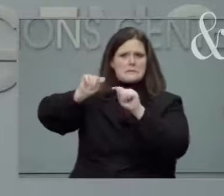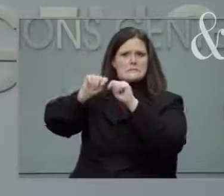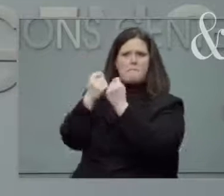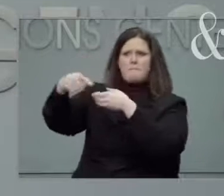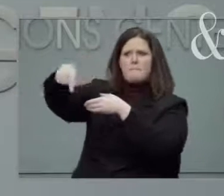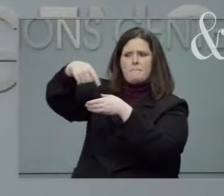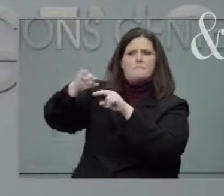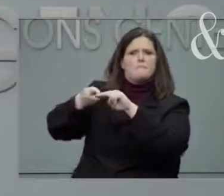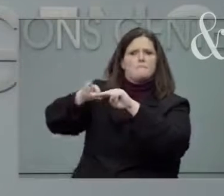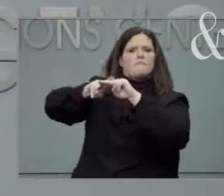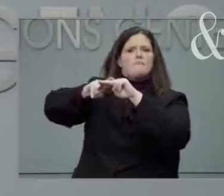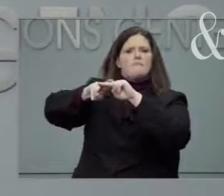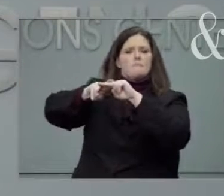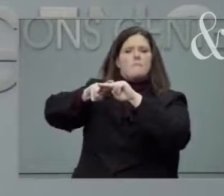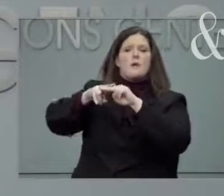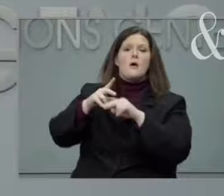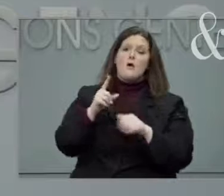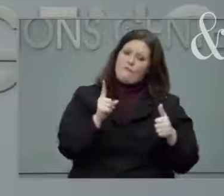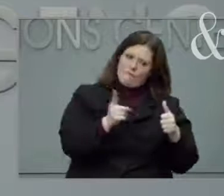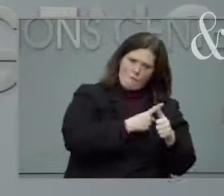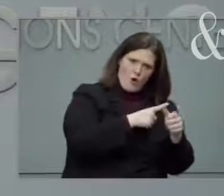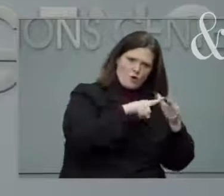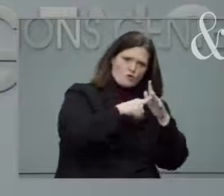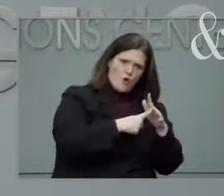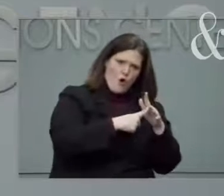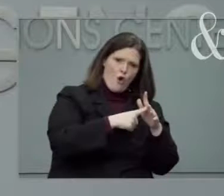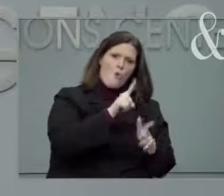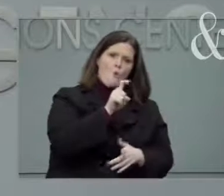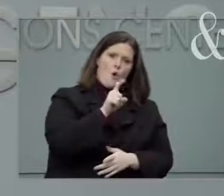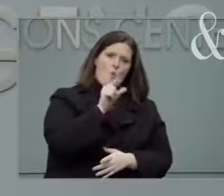We were about 120,000 a week. Now we're about